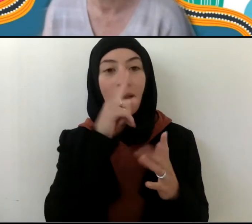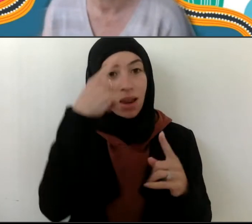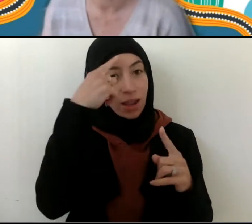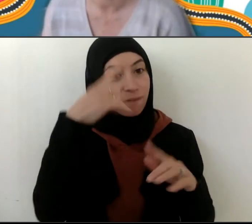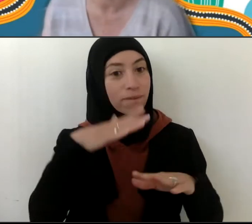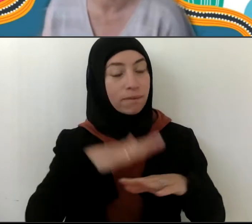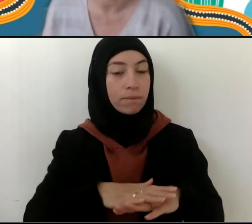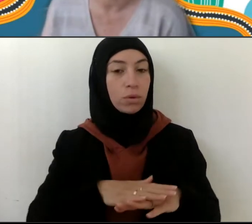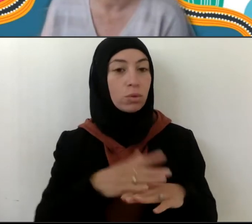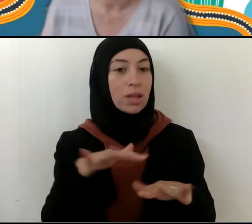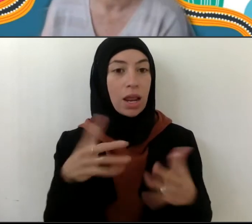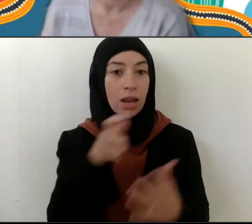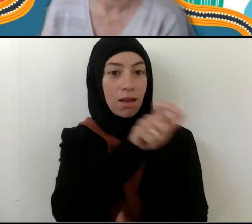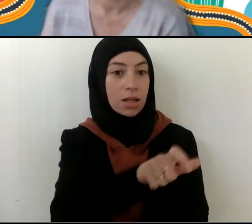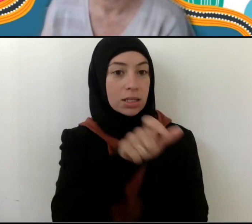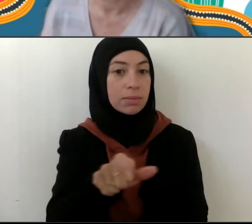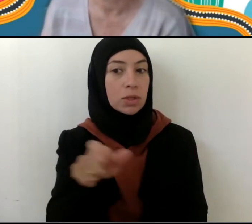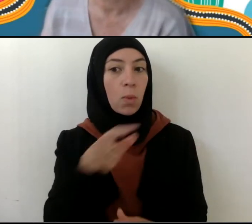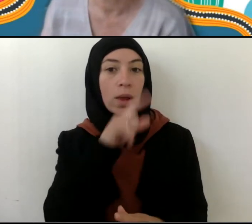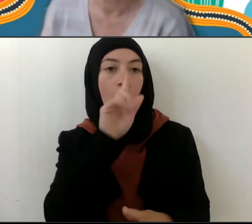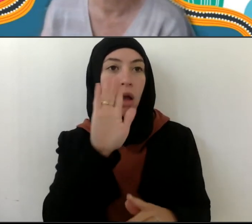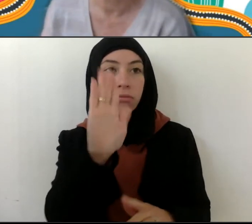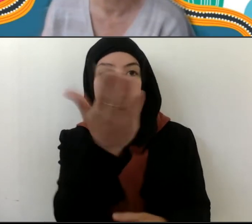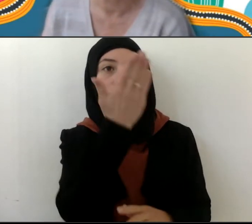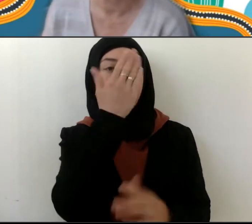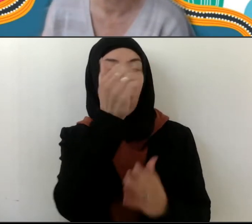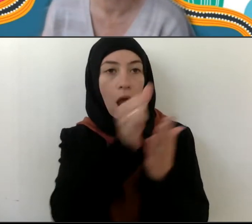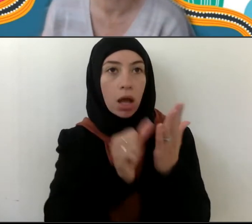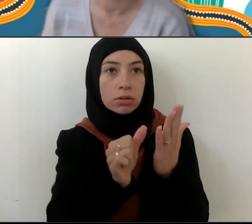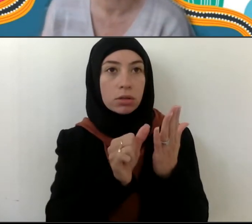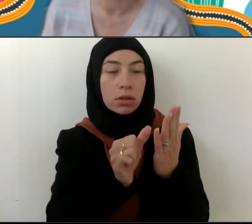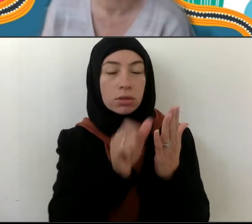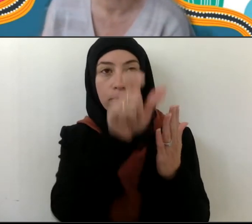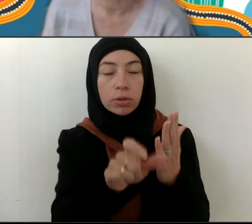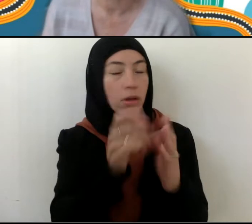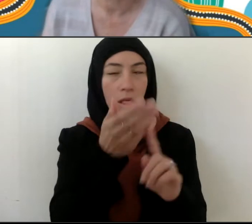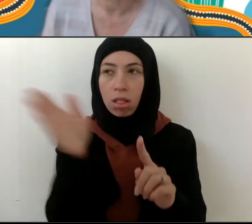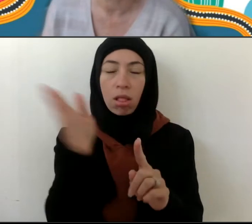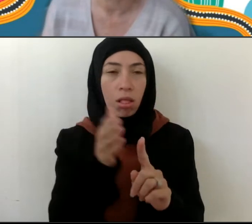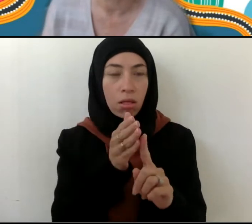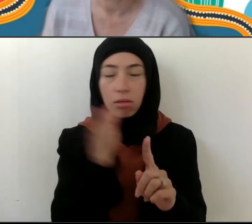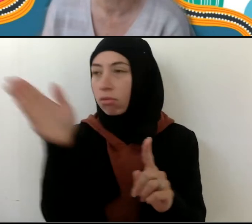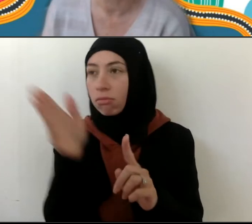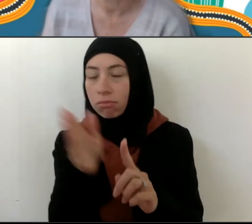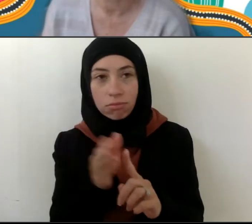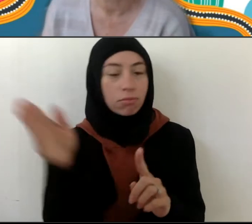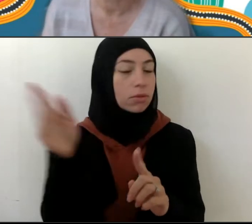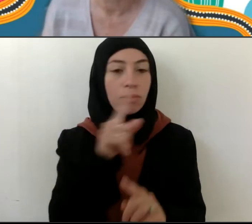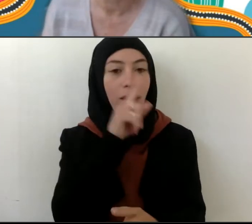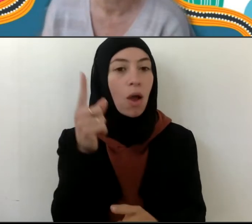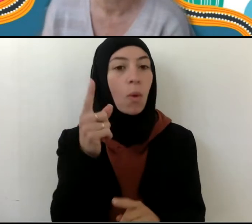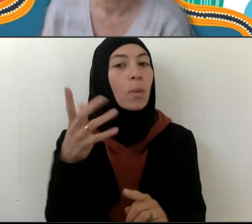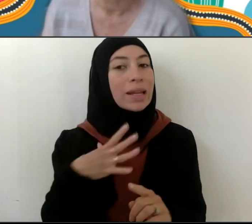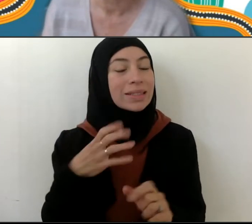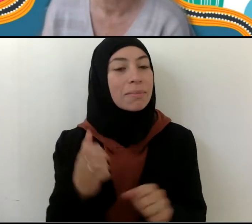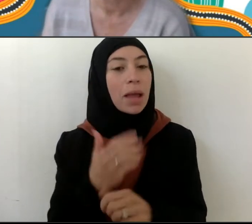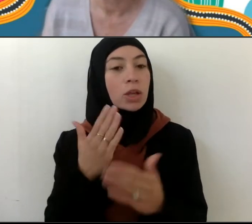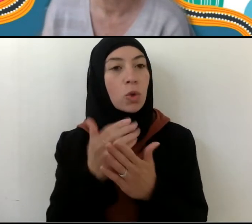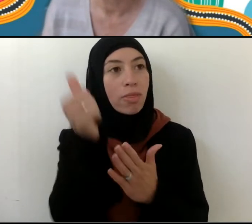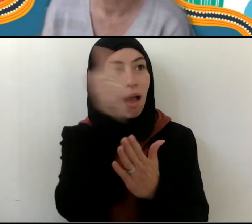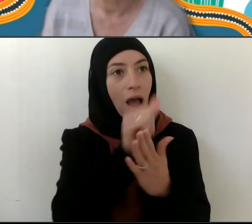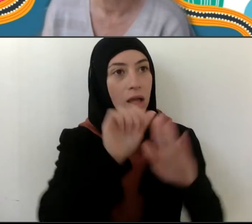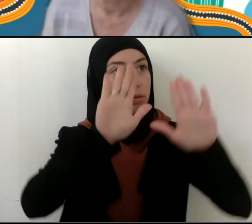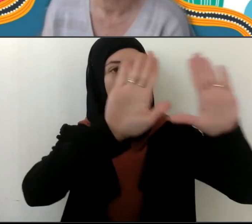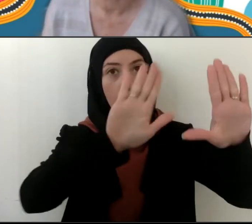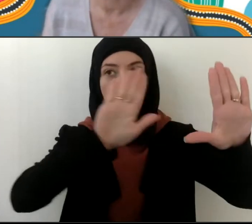We can't kind of put the art in places where they might get distracted or where people might be standing and get to look at the art and get